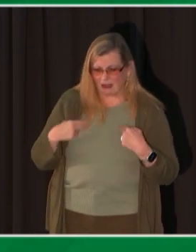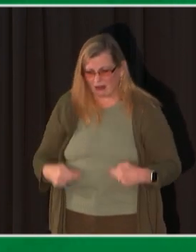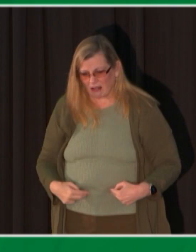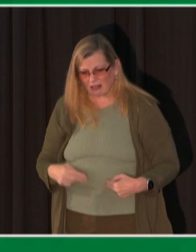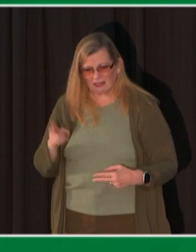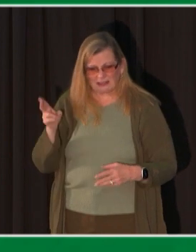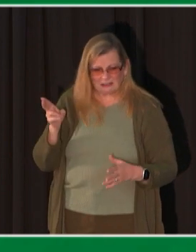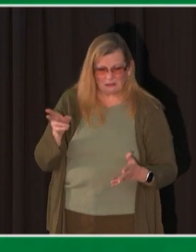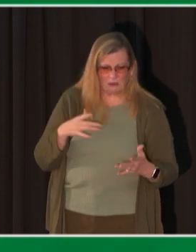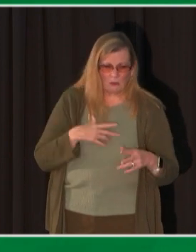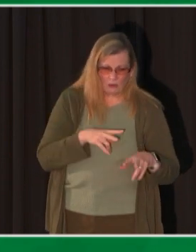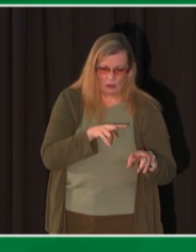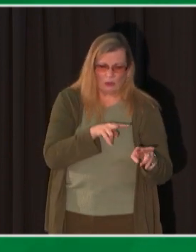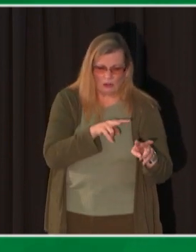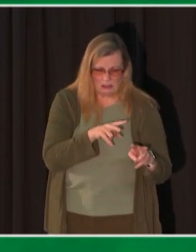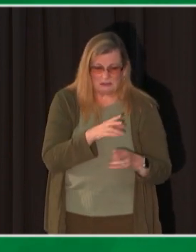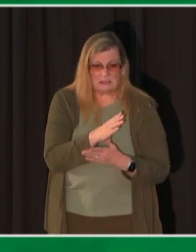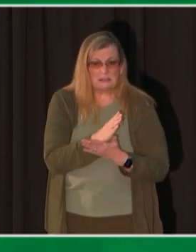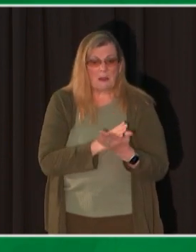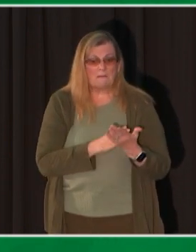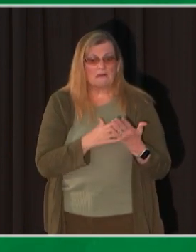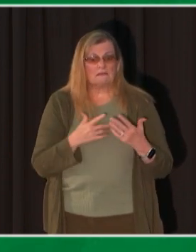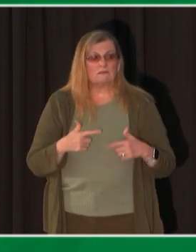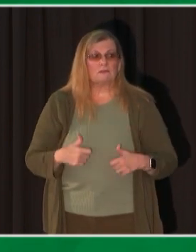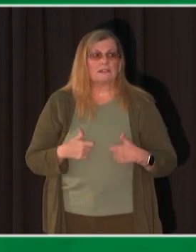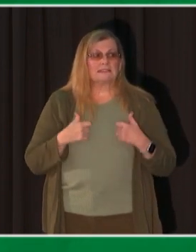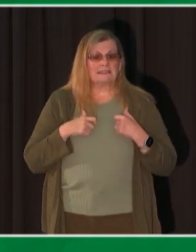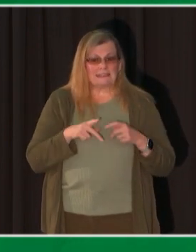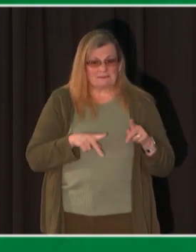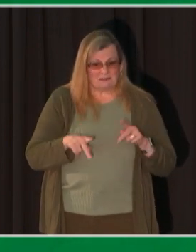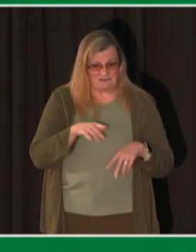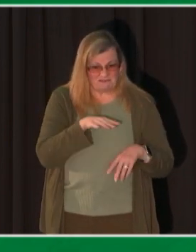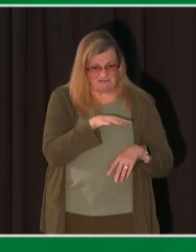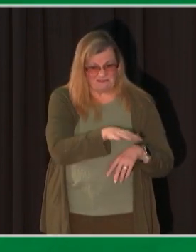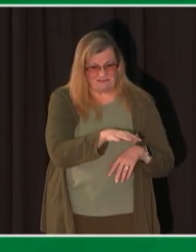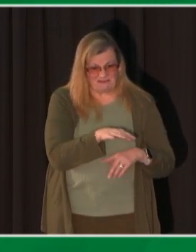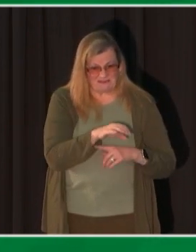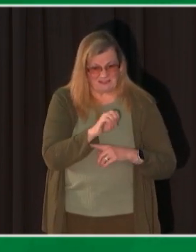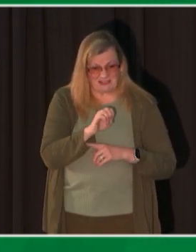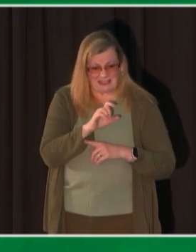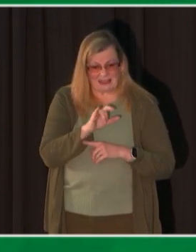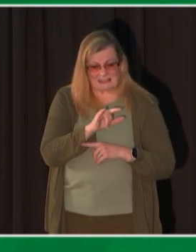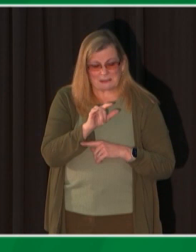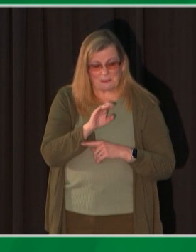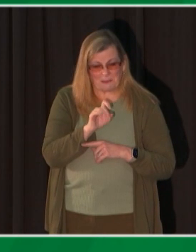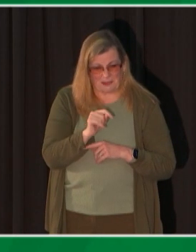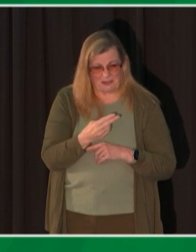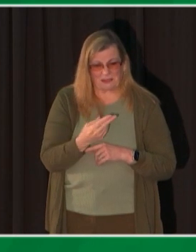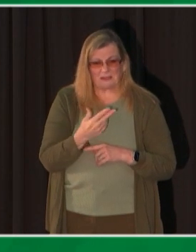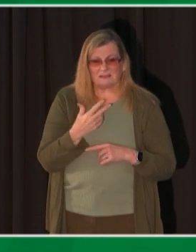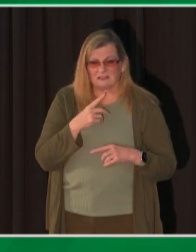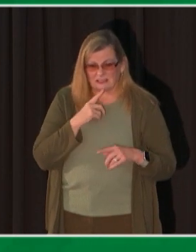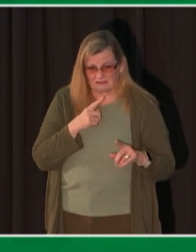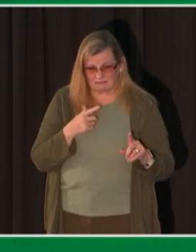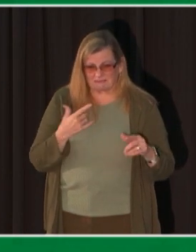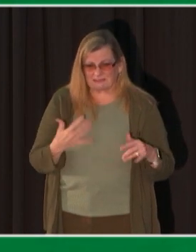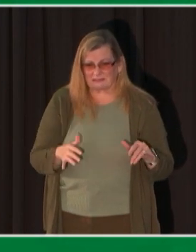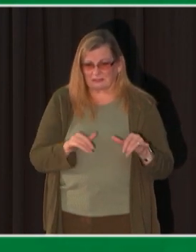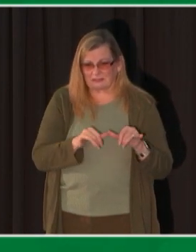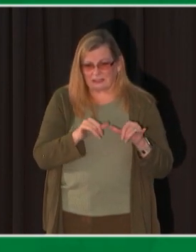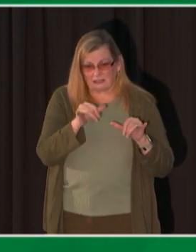our residents at St. Elizabeth's fall into those categories. So we're very,